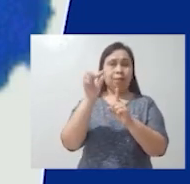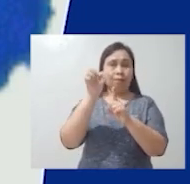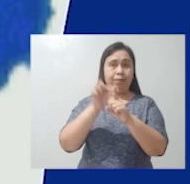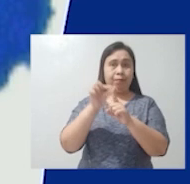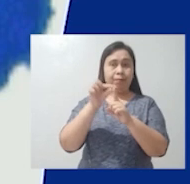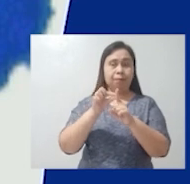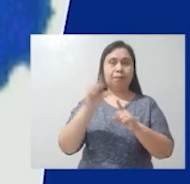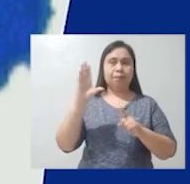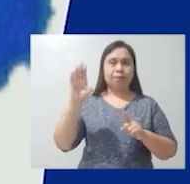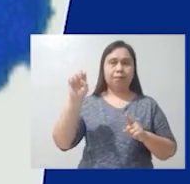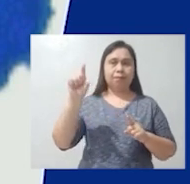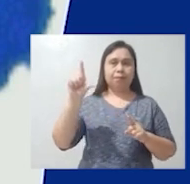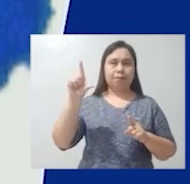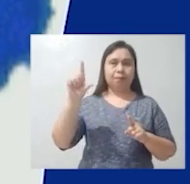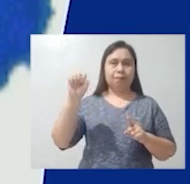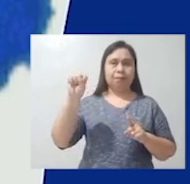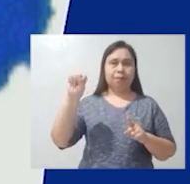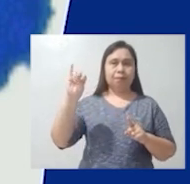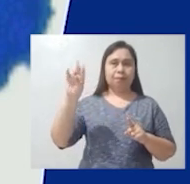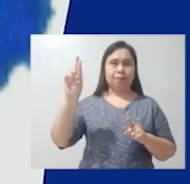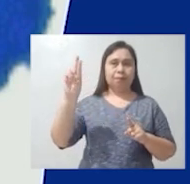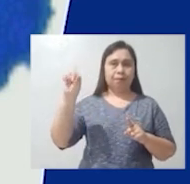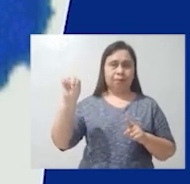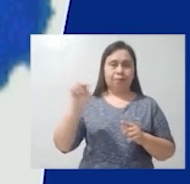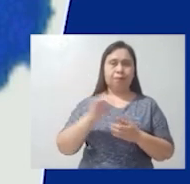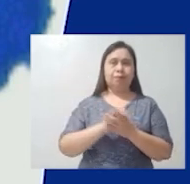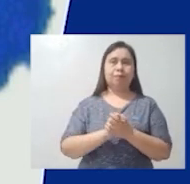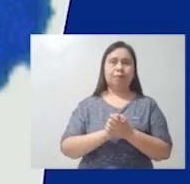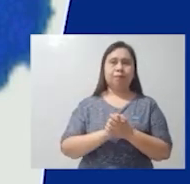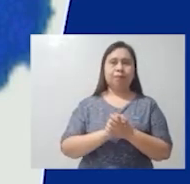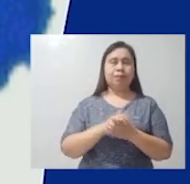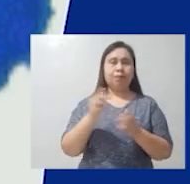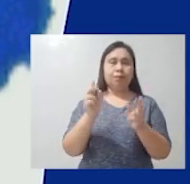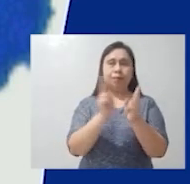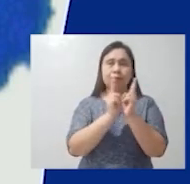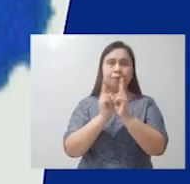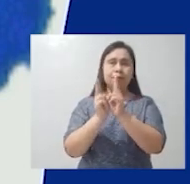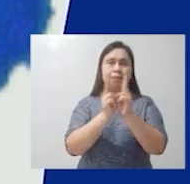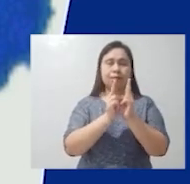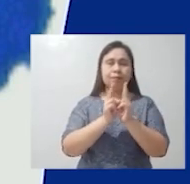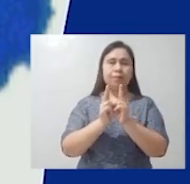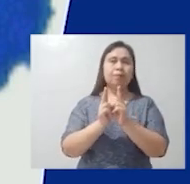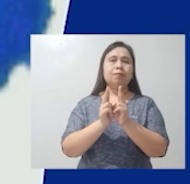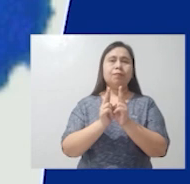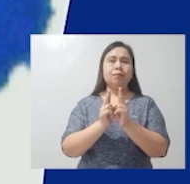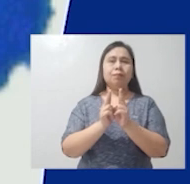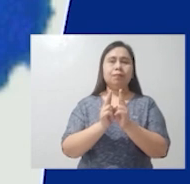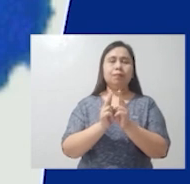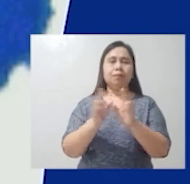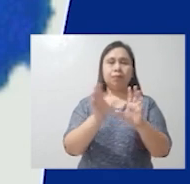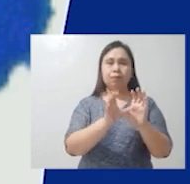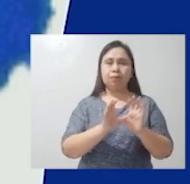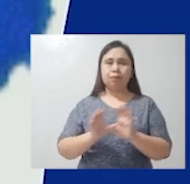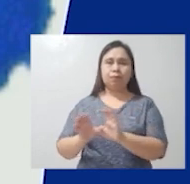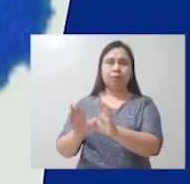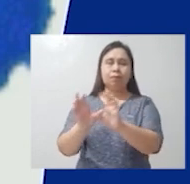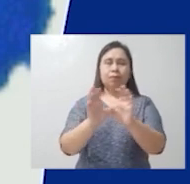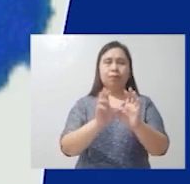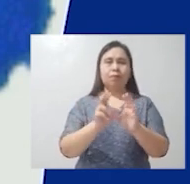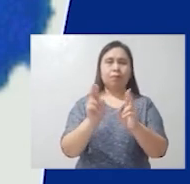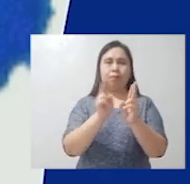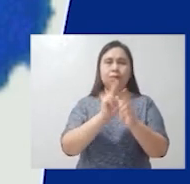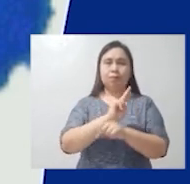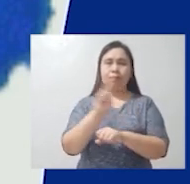Fahrenheit, and degree Kelvin. Degree Celsius or Celsius centigrade is the commonly used temperature unit in